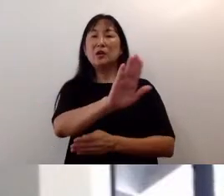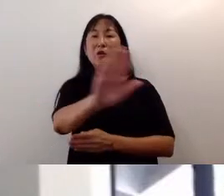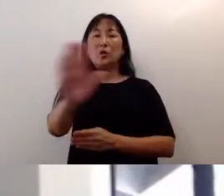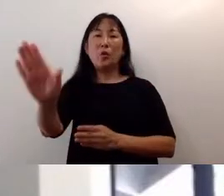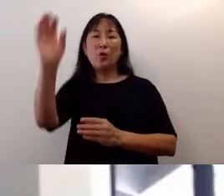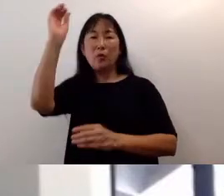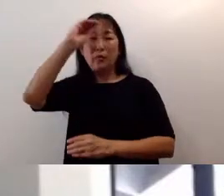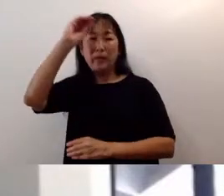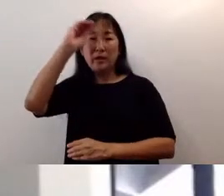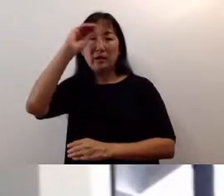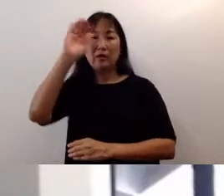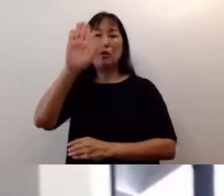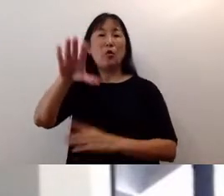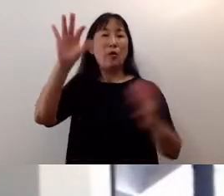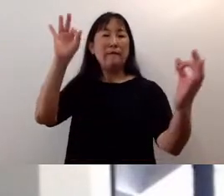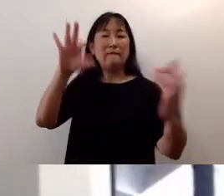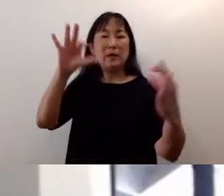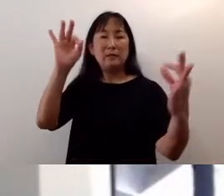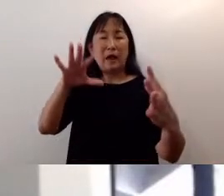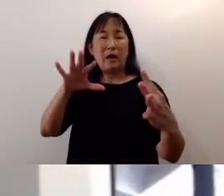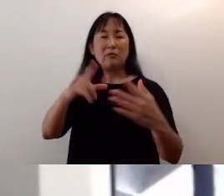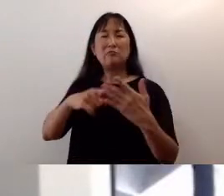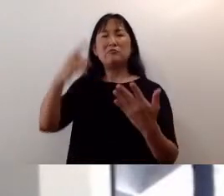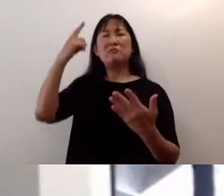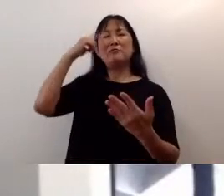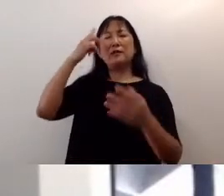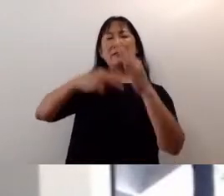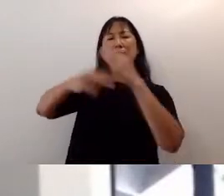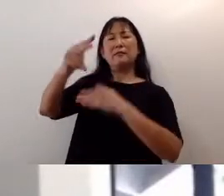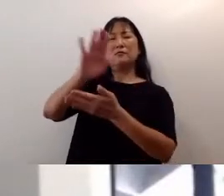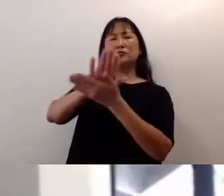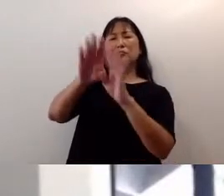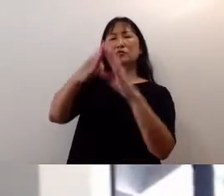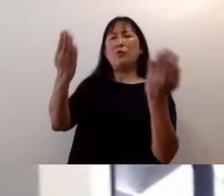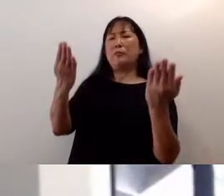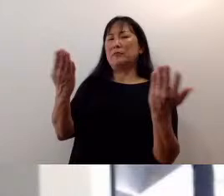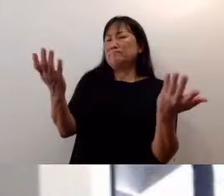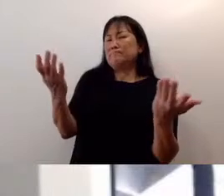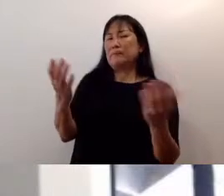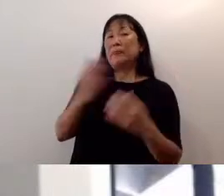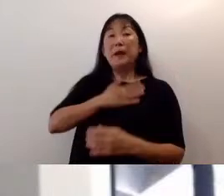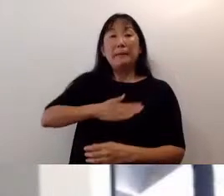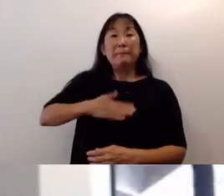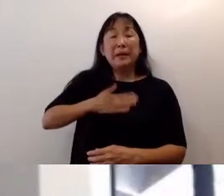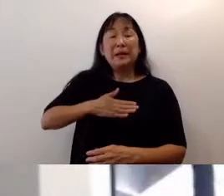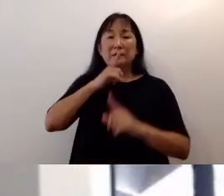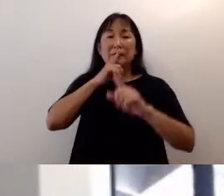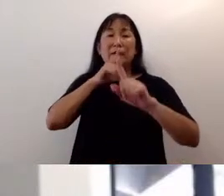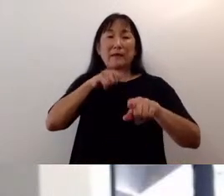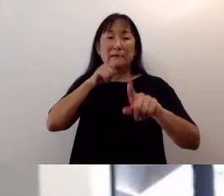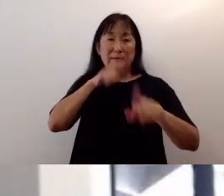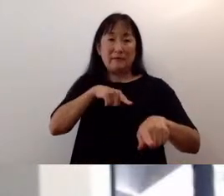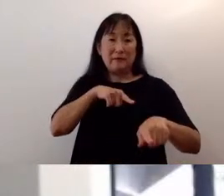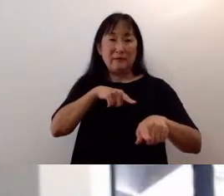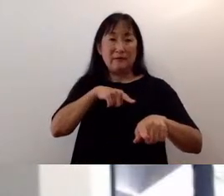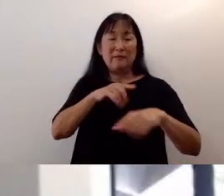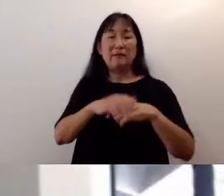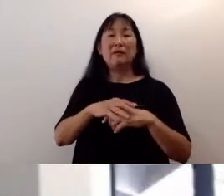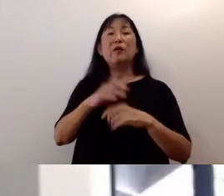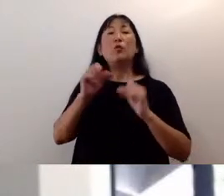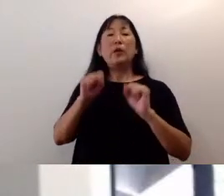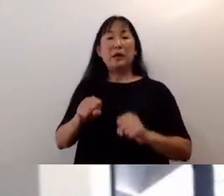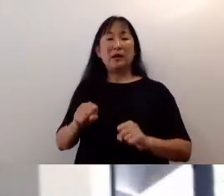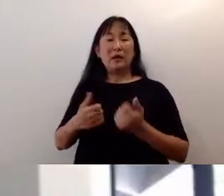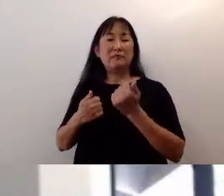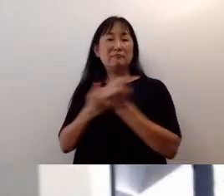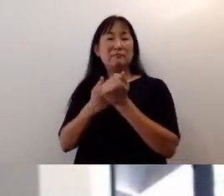feedback about what you think should happen when schools reopen. Would you please take the time to answer these surveys so that we can best advocate for you